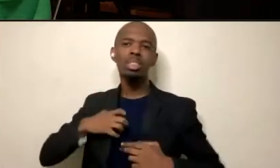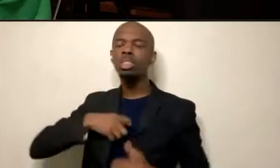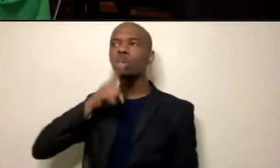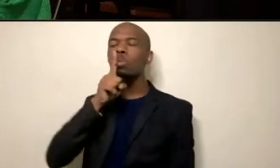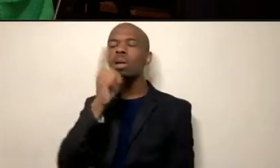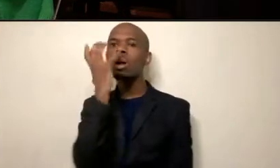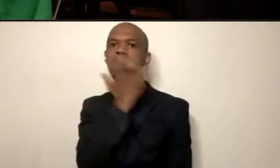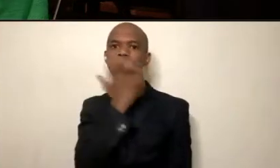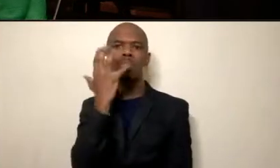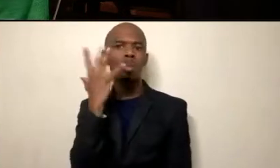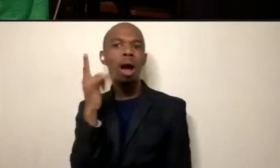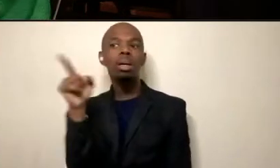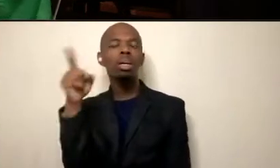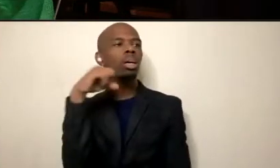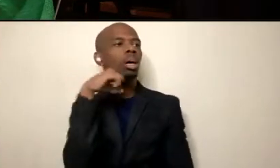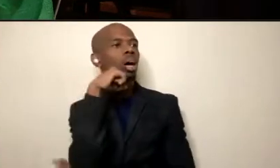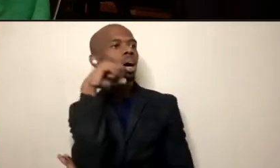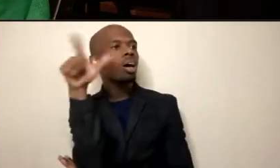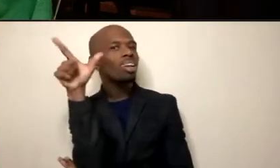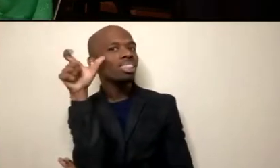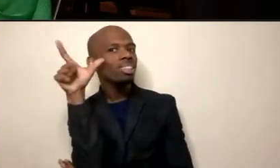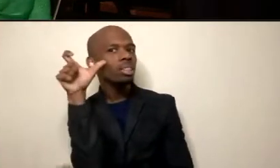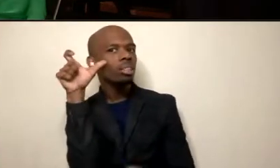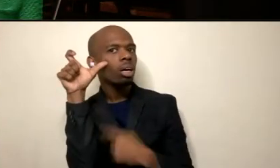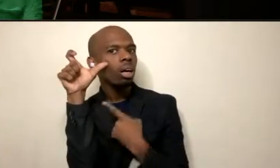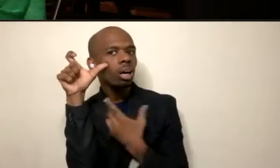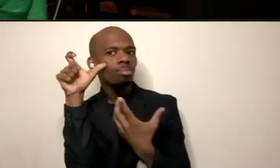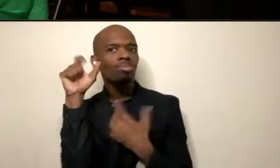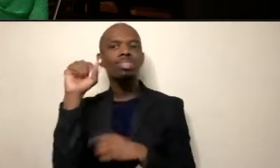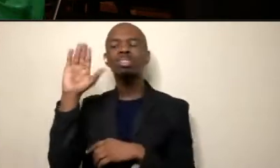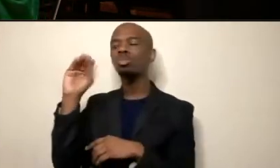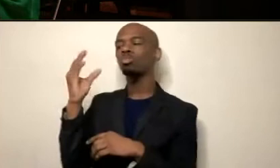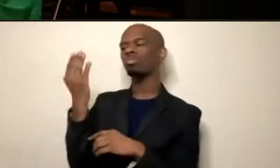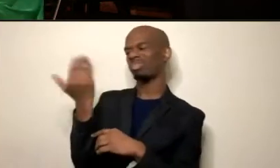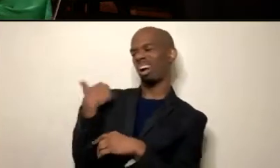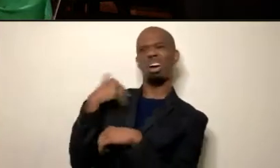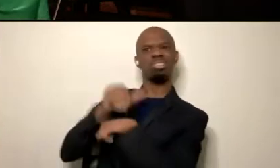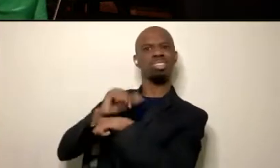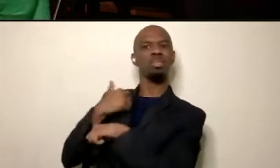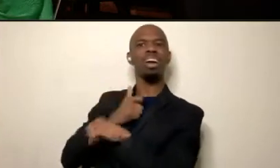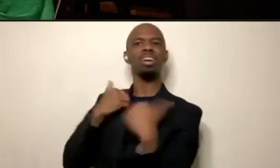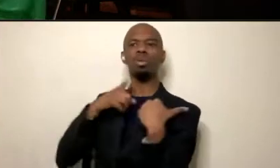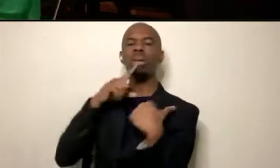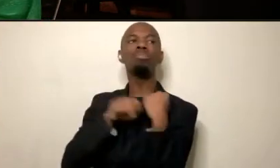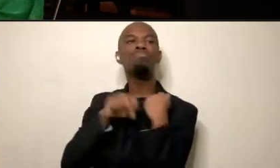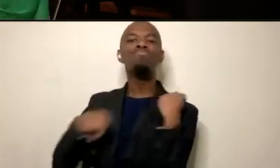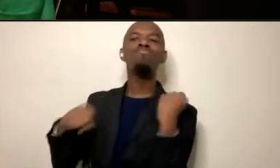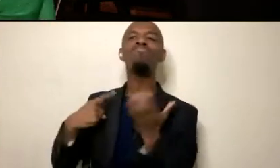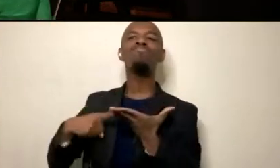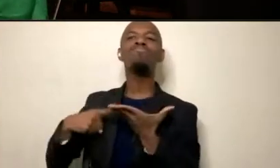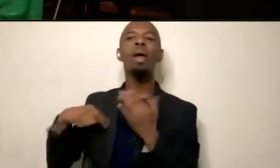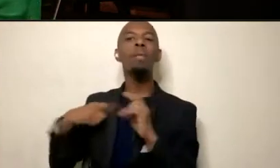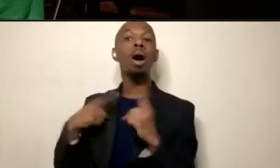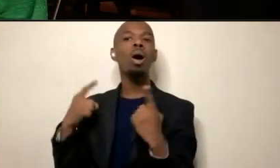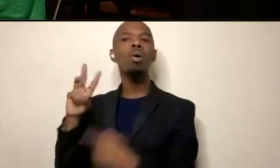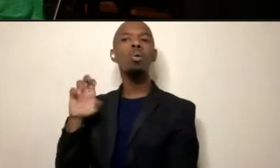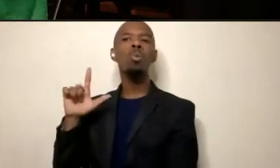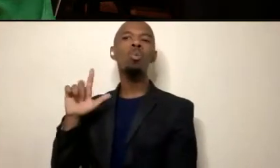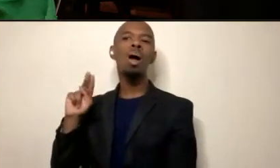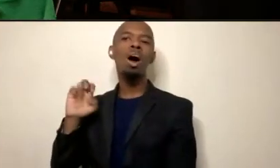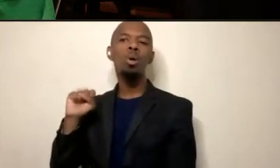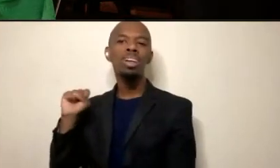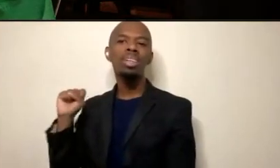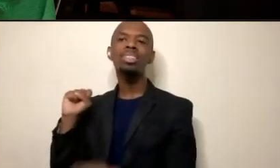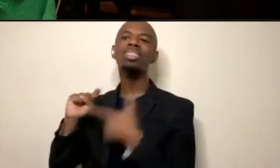know, last night we had this long conversation about wellness and self-care and life